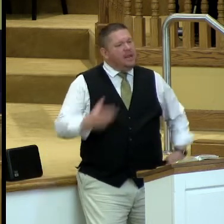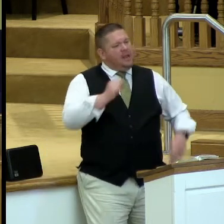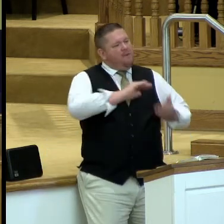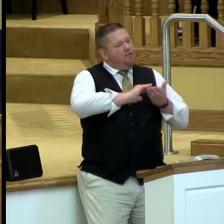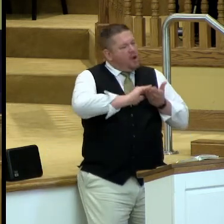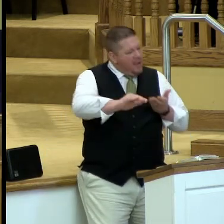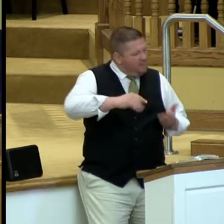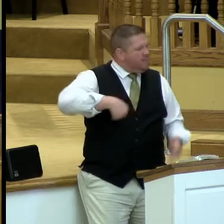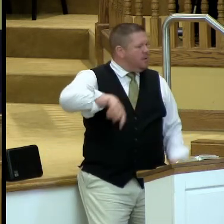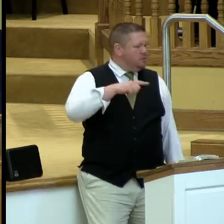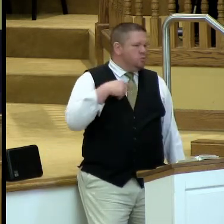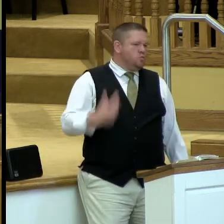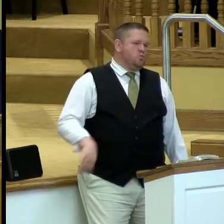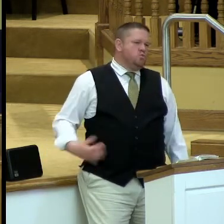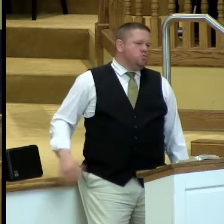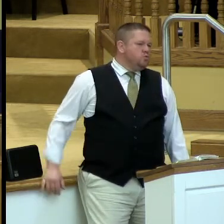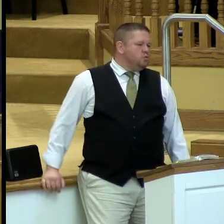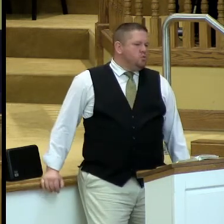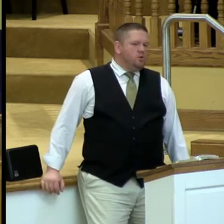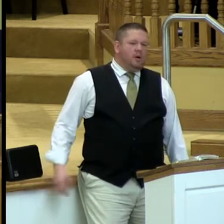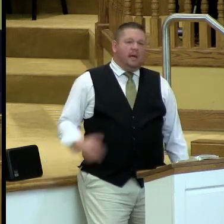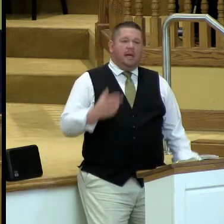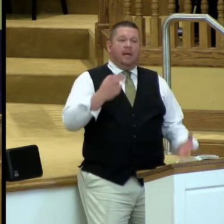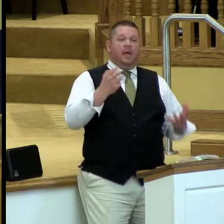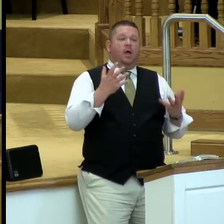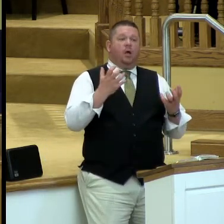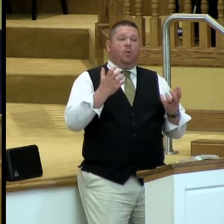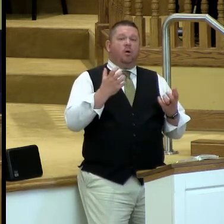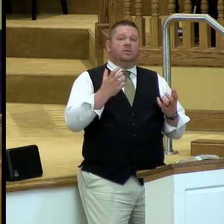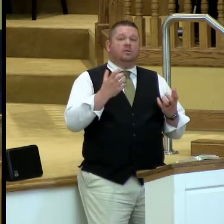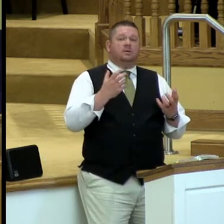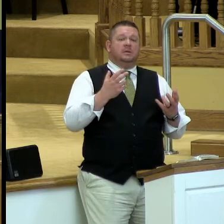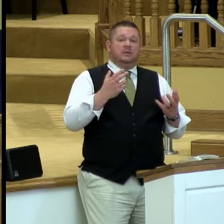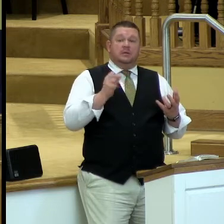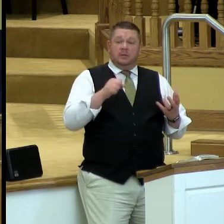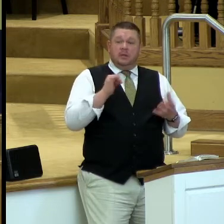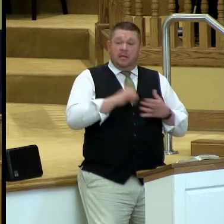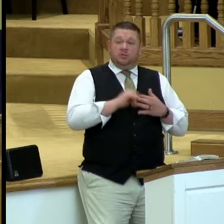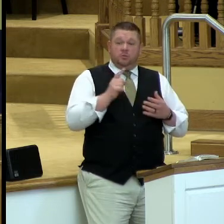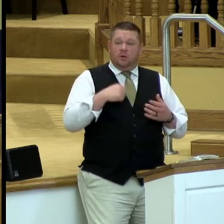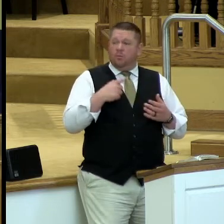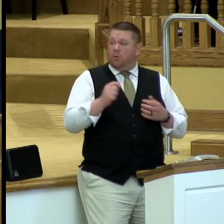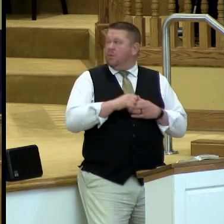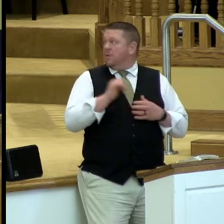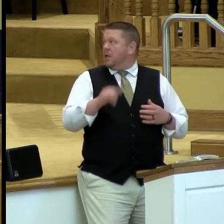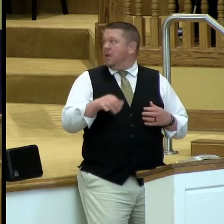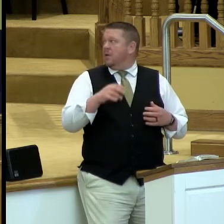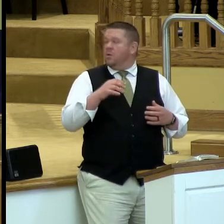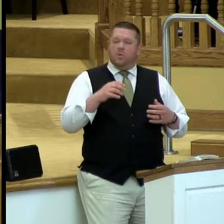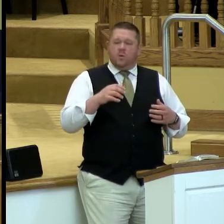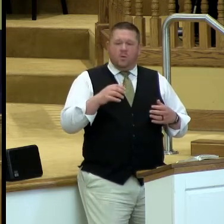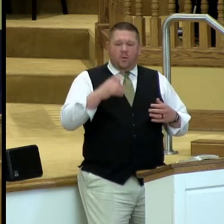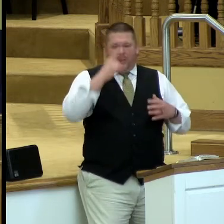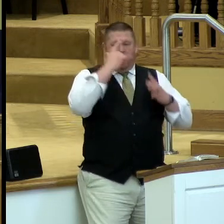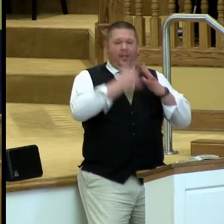And he forgives you. He wants you to give, that's where I was going with that.